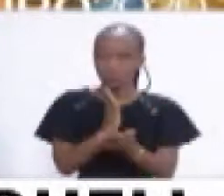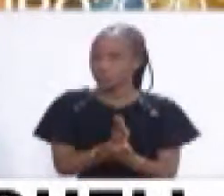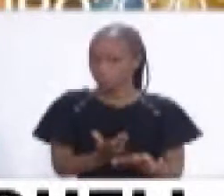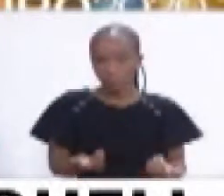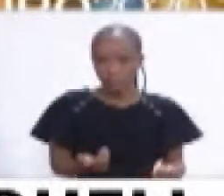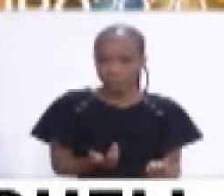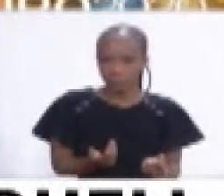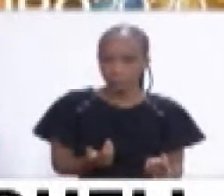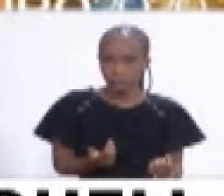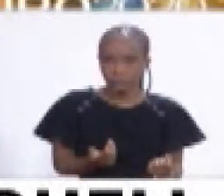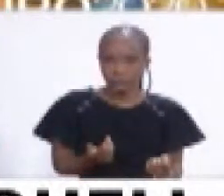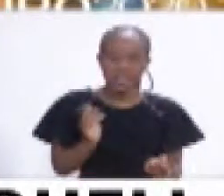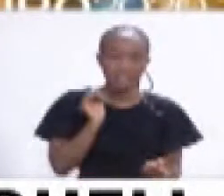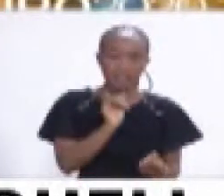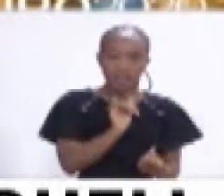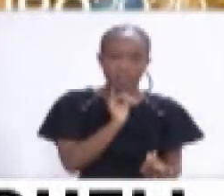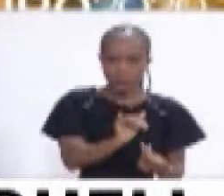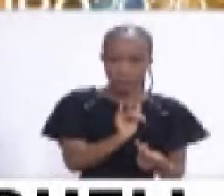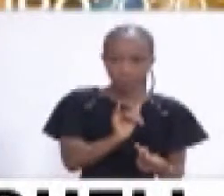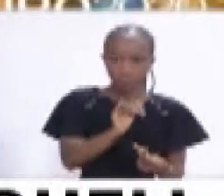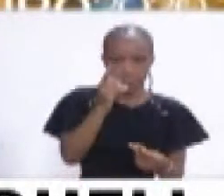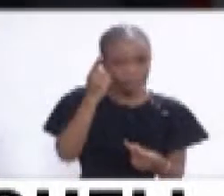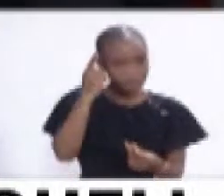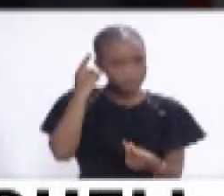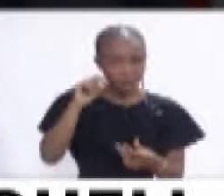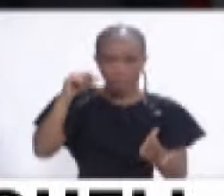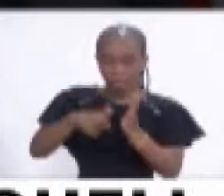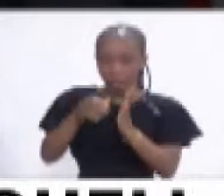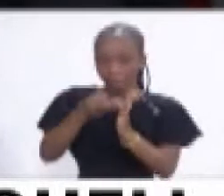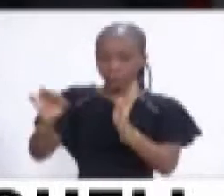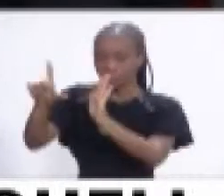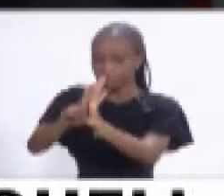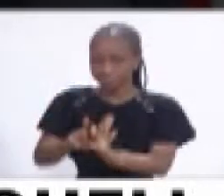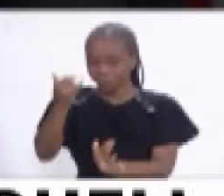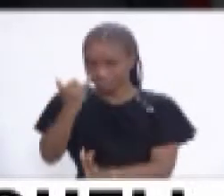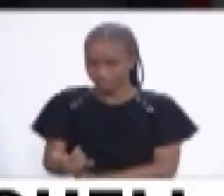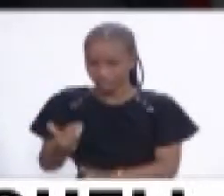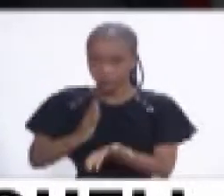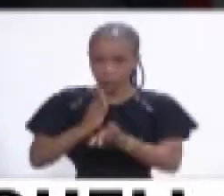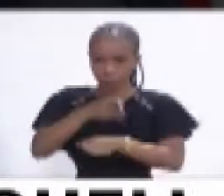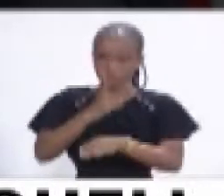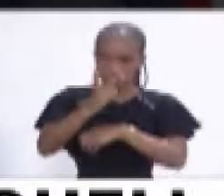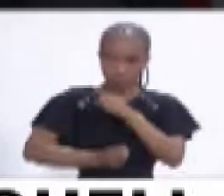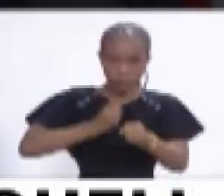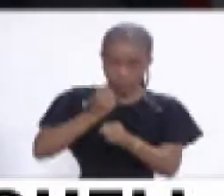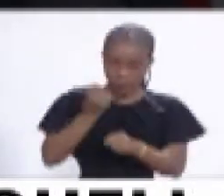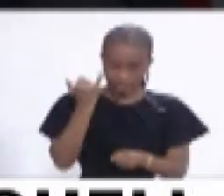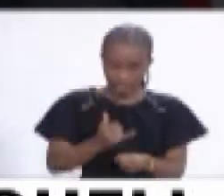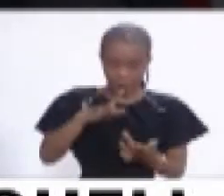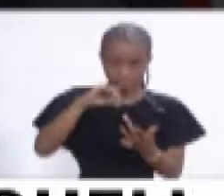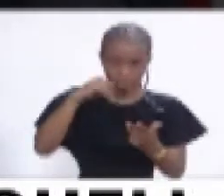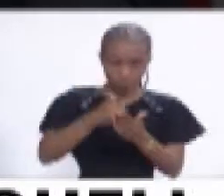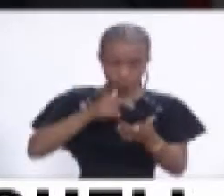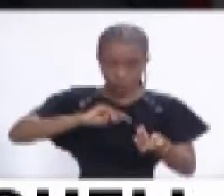ceremonial. That is the black letter of the law. Yeah. The row, which has been in the headlines for over 2 years now, took a new twist